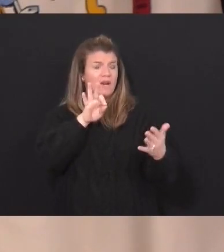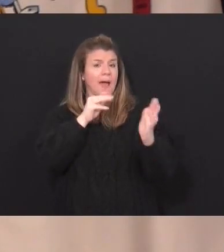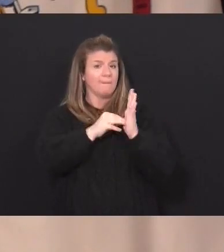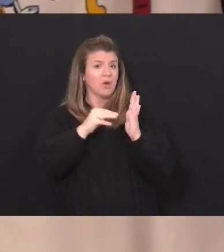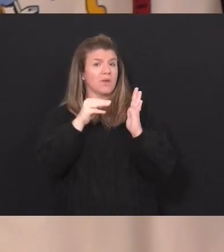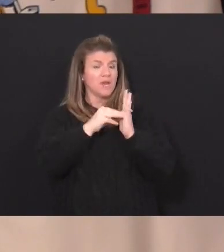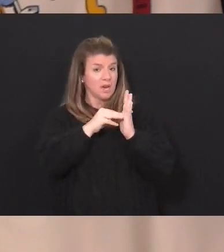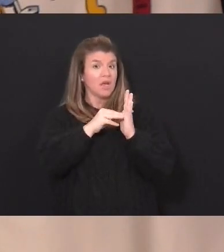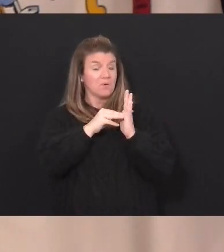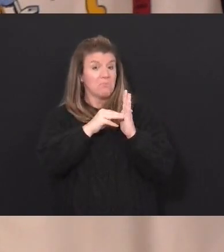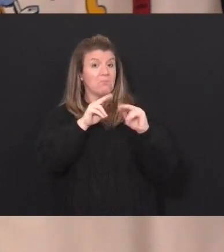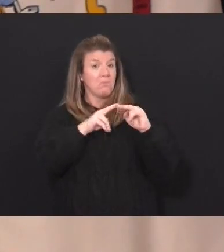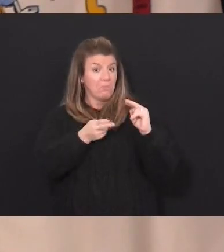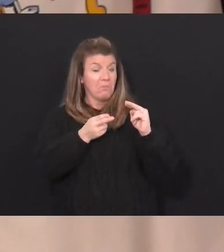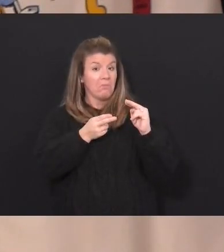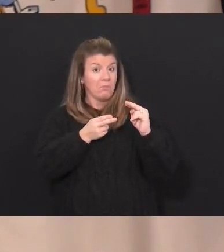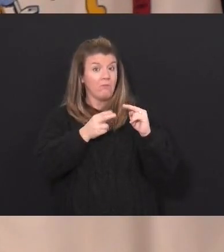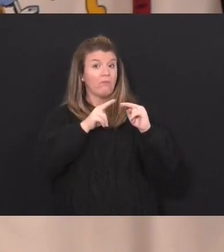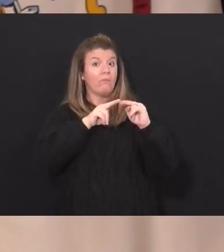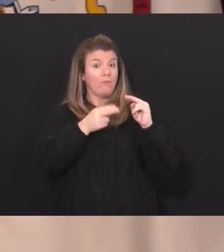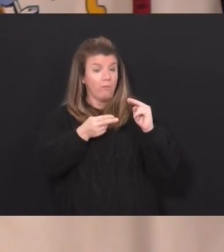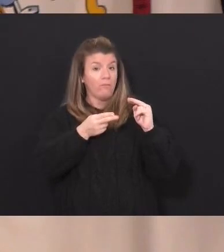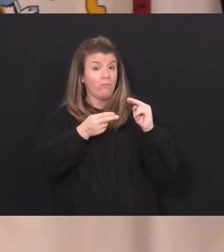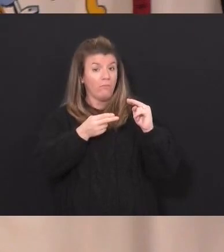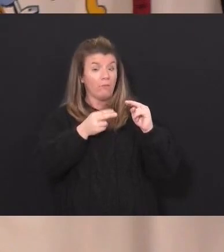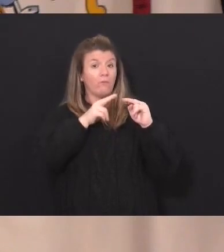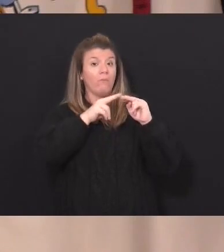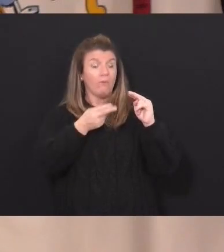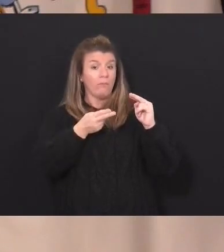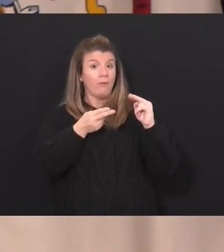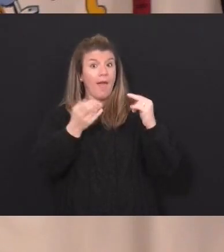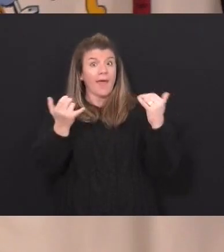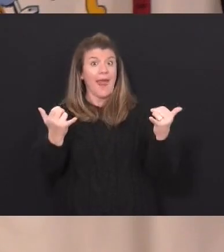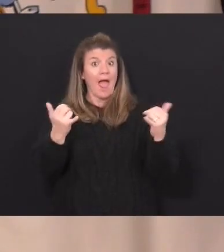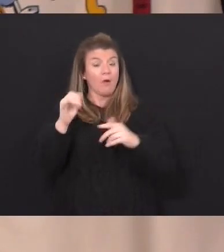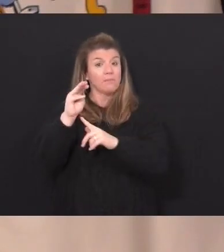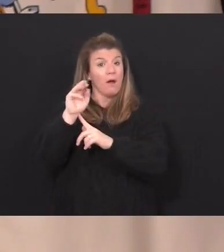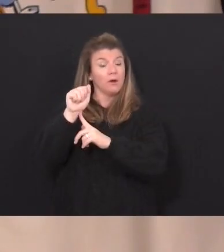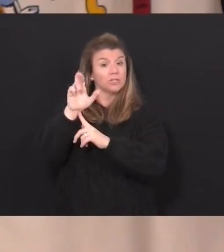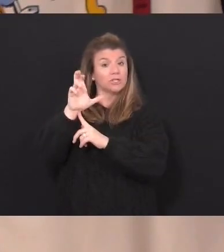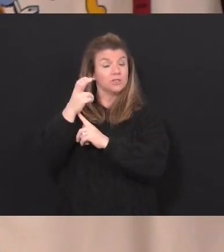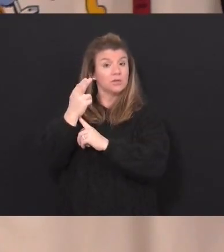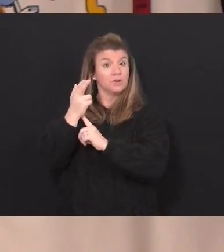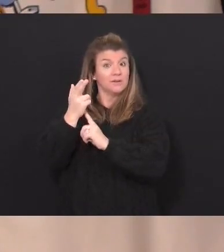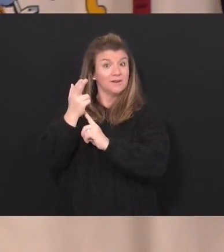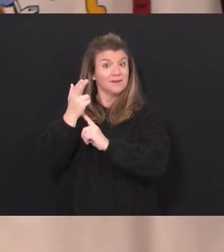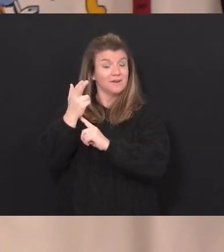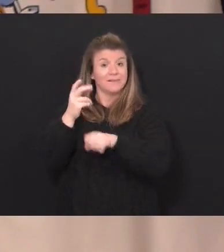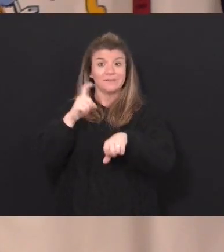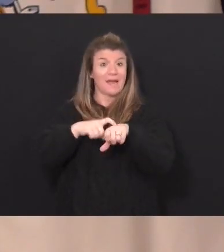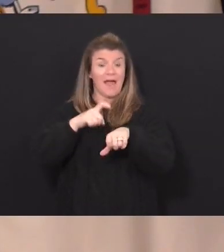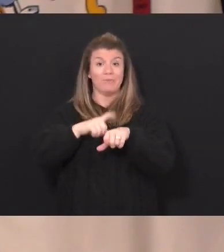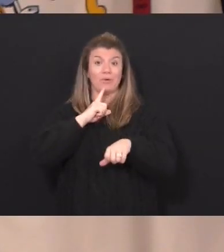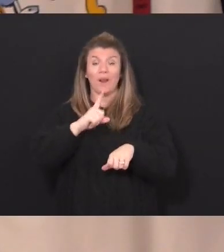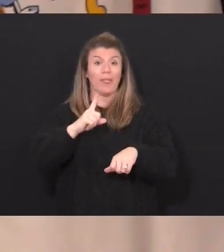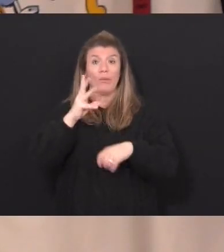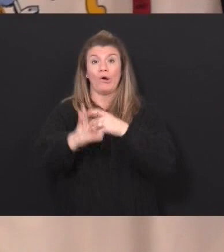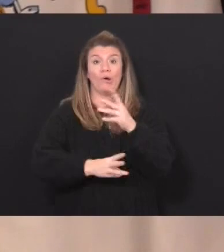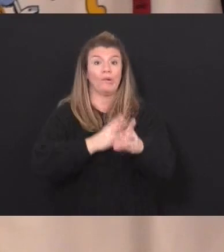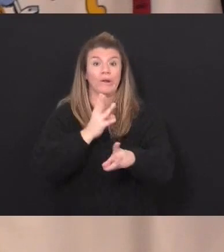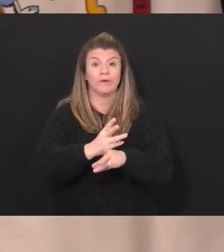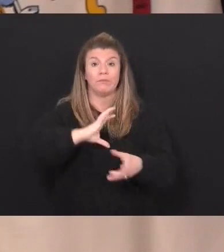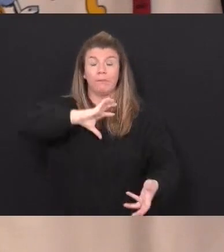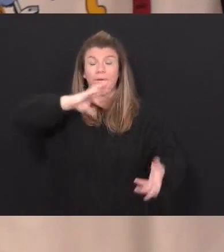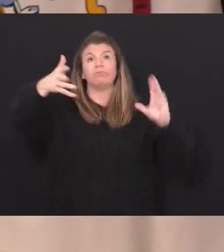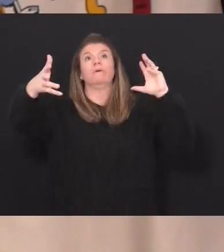the 49, and we cut into the 49. And now March, at a time when the whole world's blowing up,